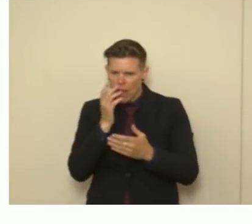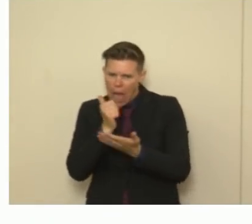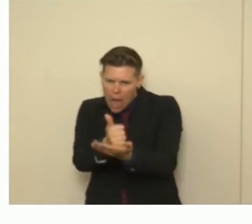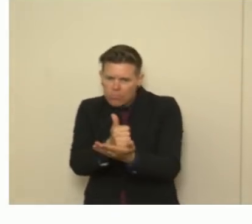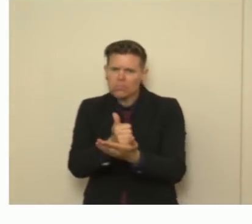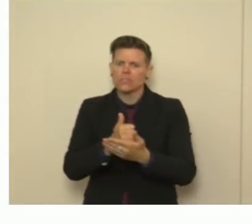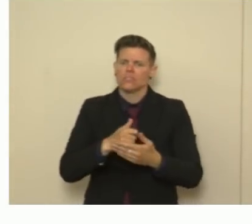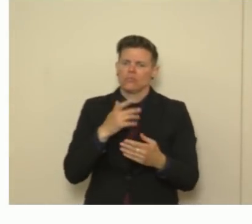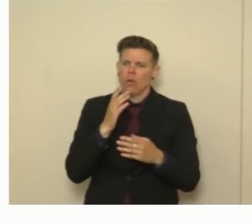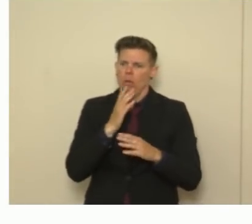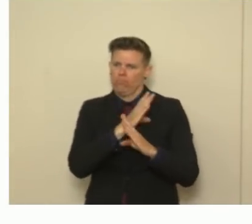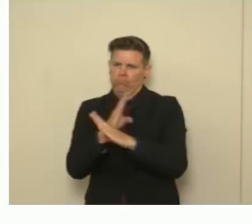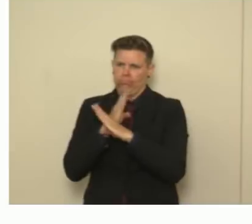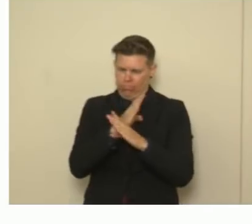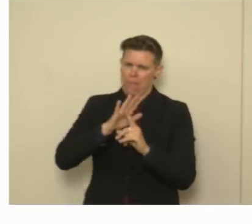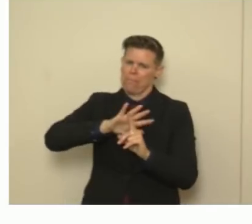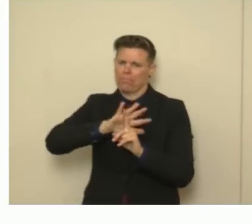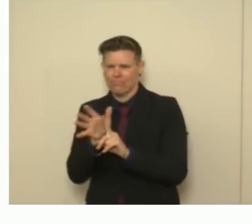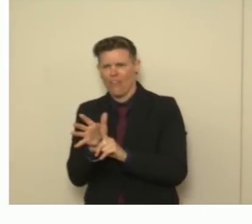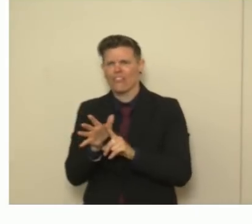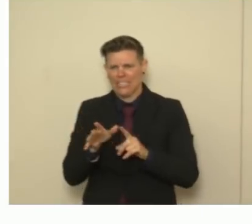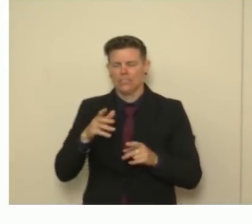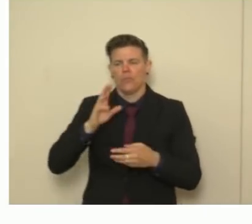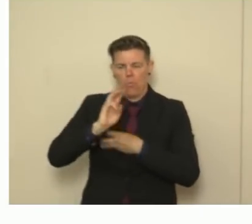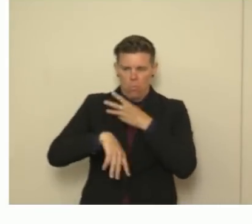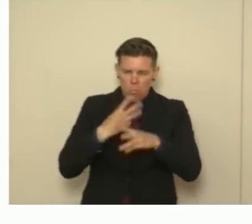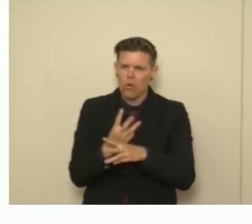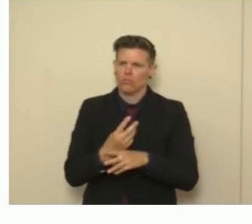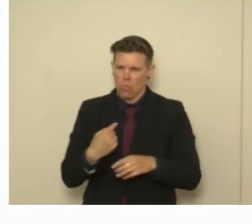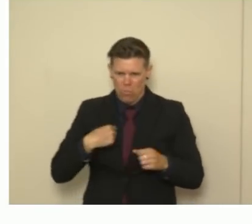COVID positive world where we can do more things.